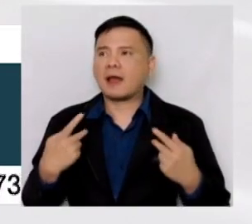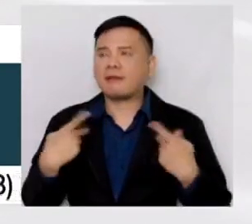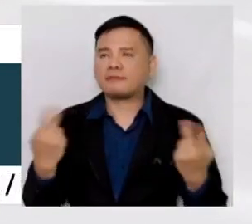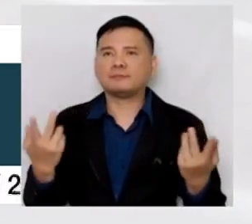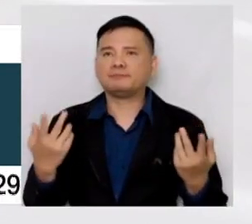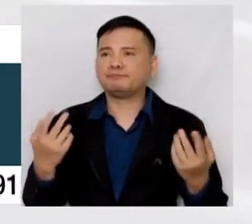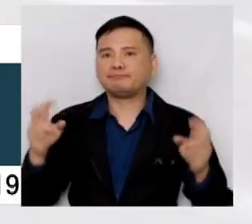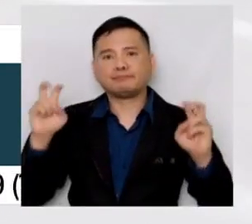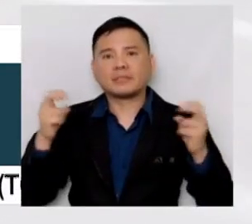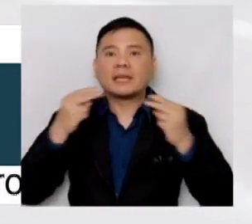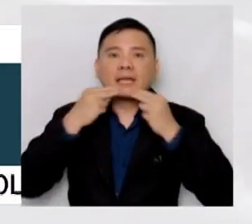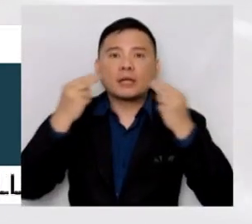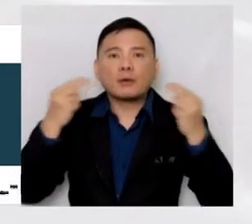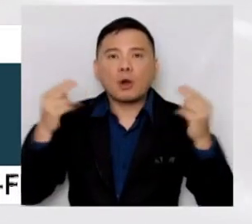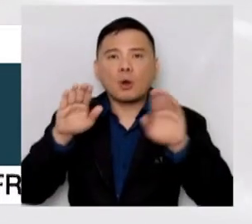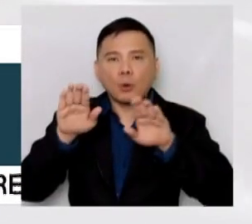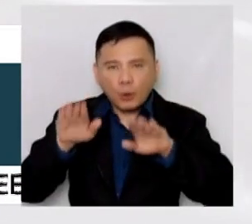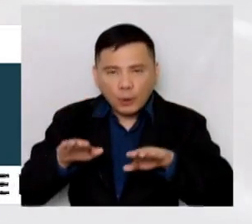you know,